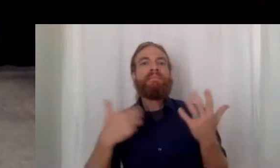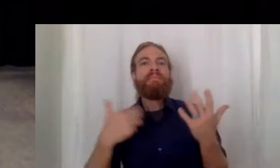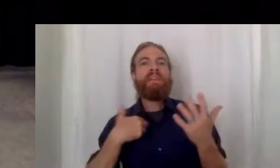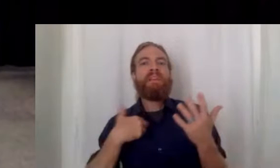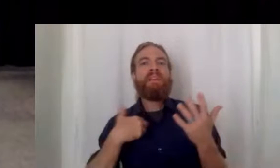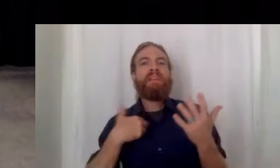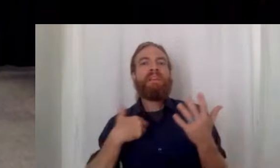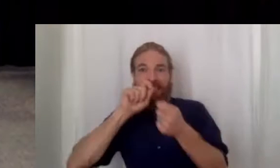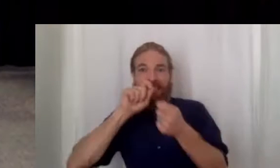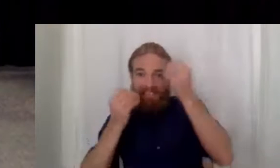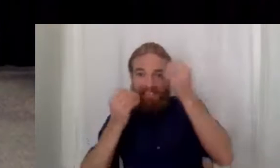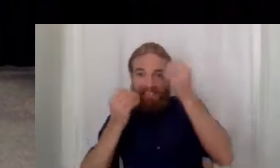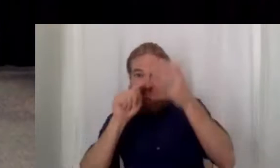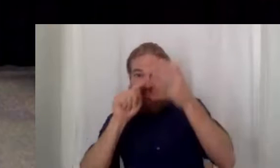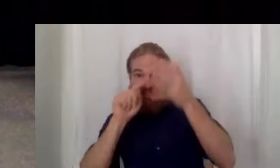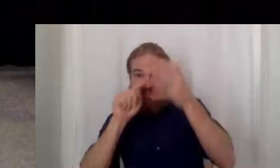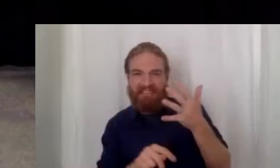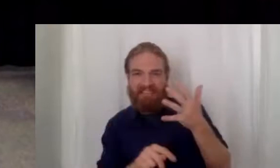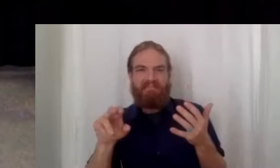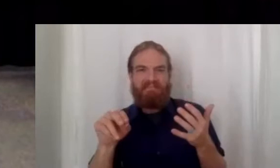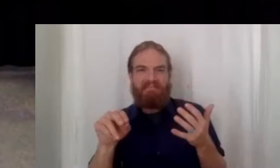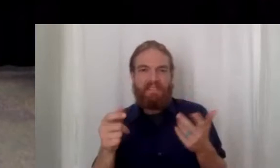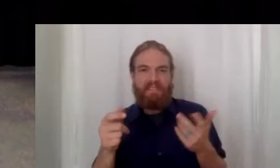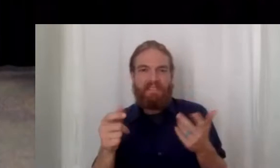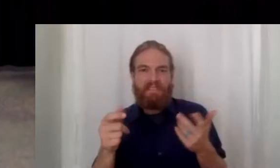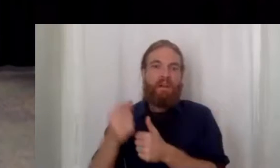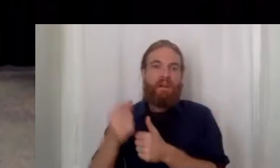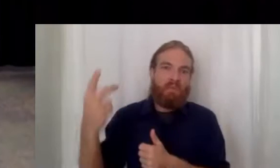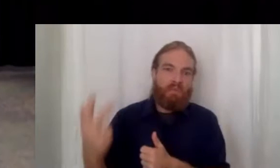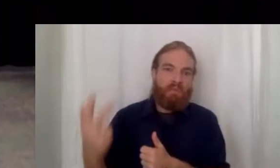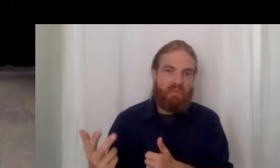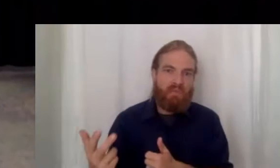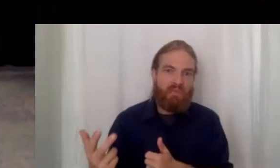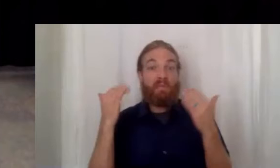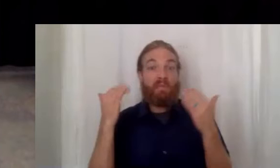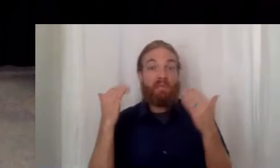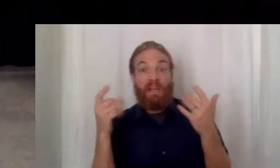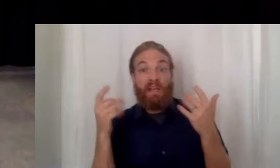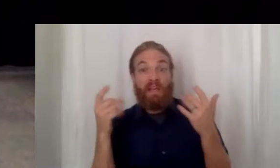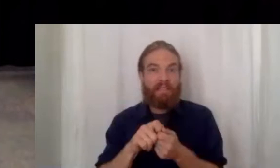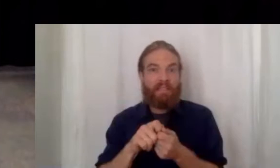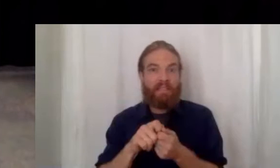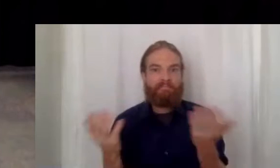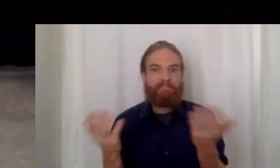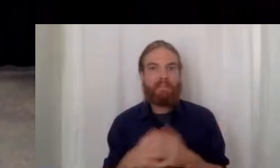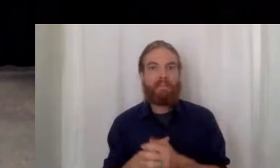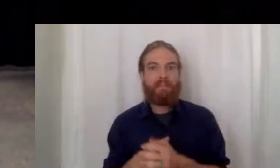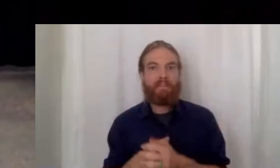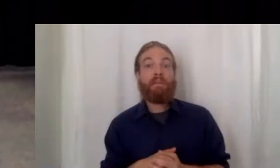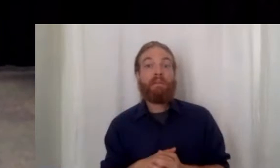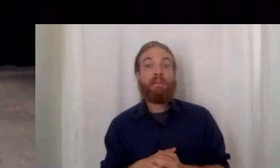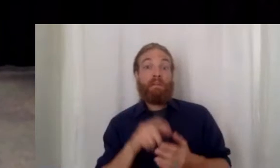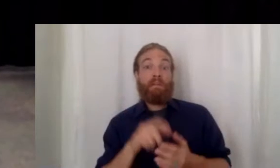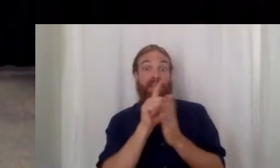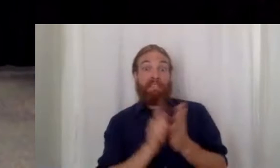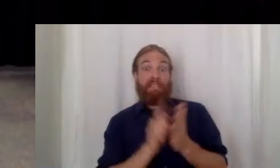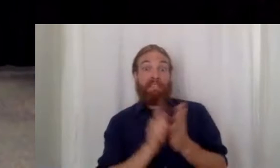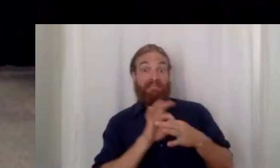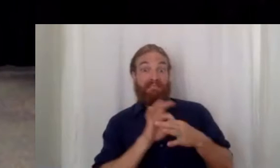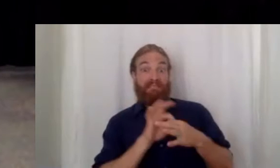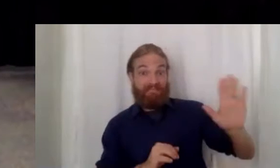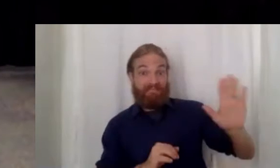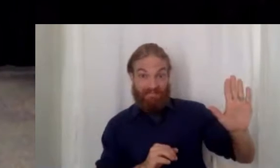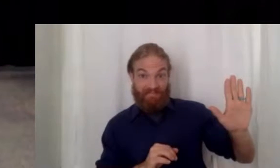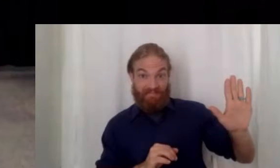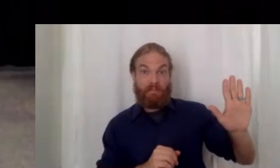that. Okay. Bill reviews it just from the legal aspects, not necessarily like the need aspect of